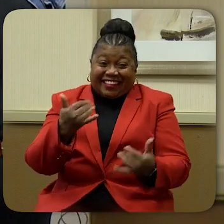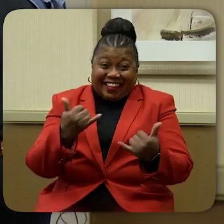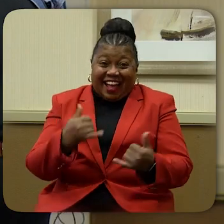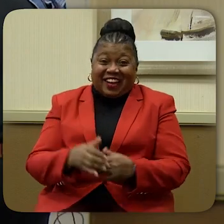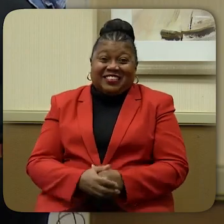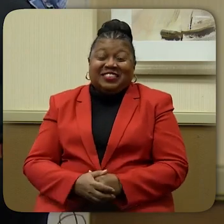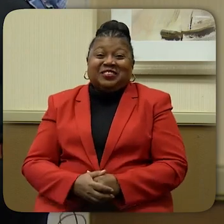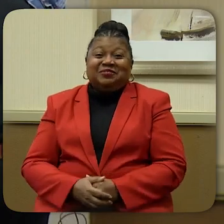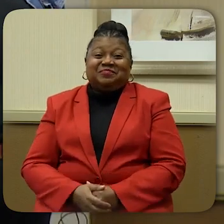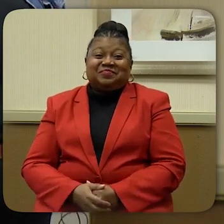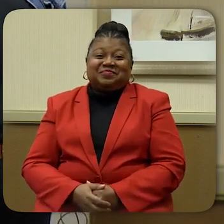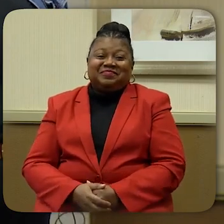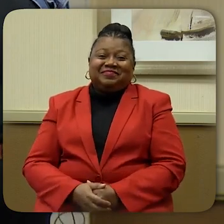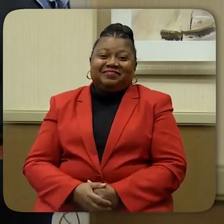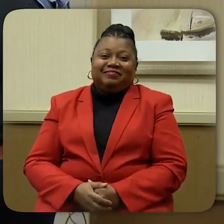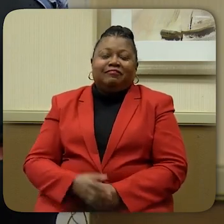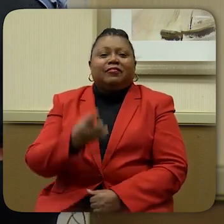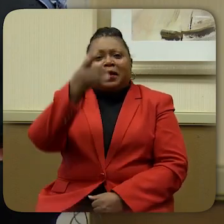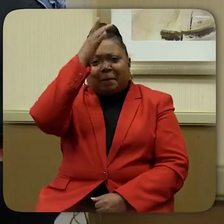Yeah.